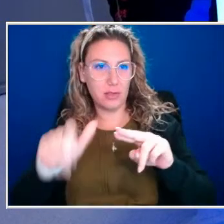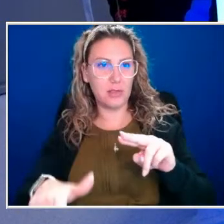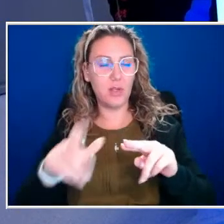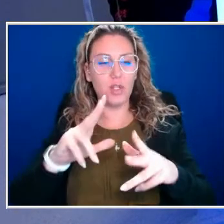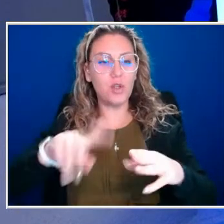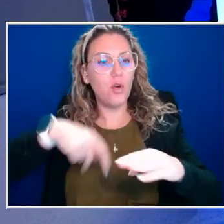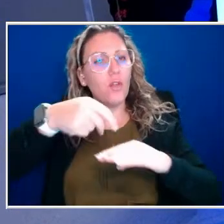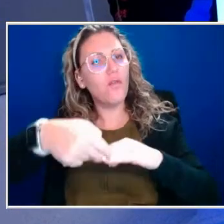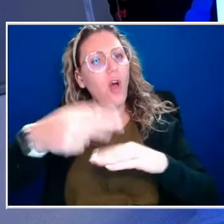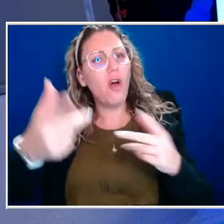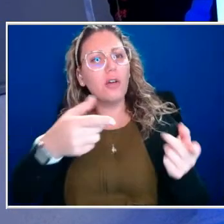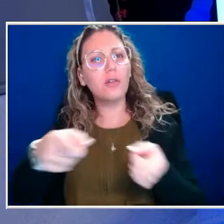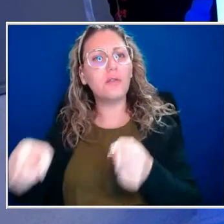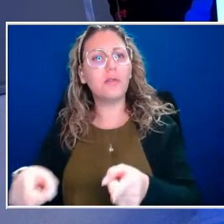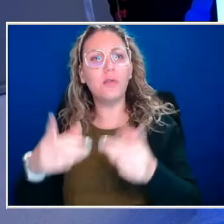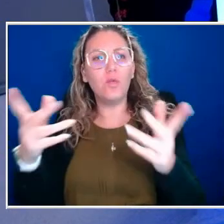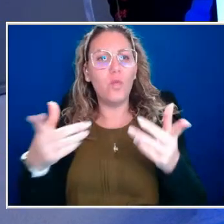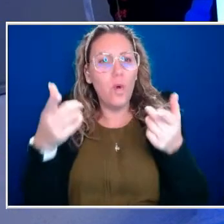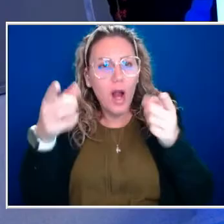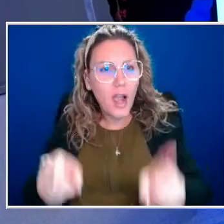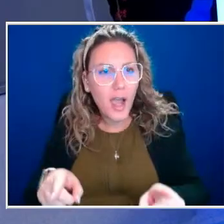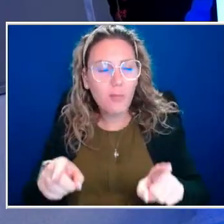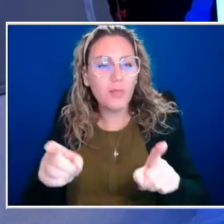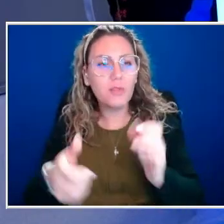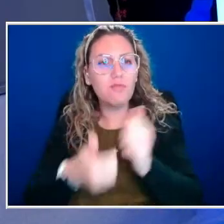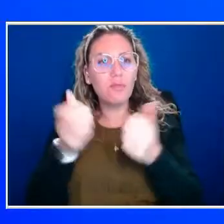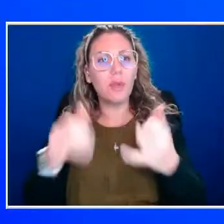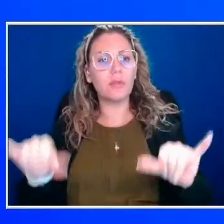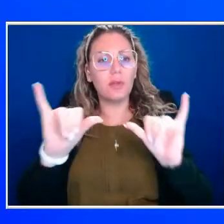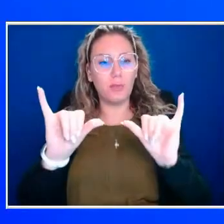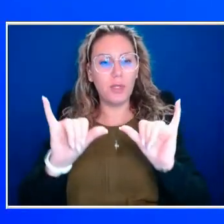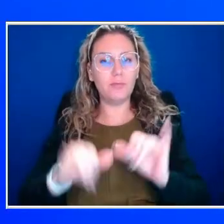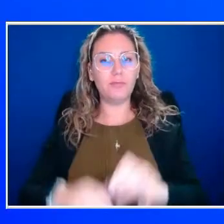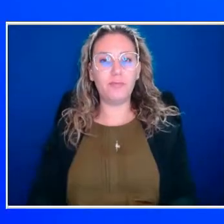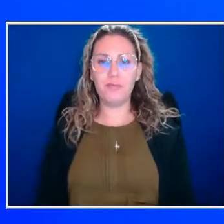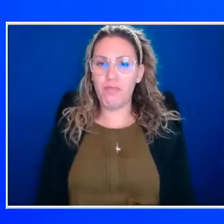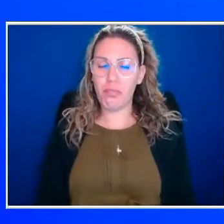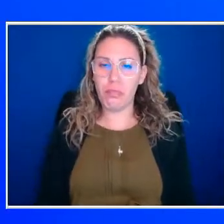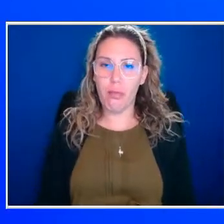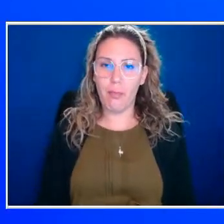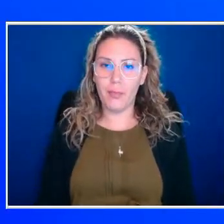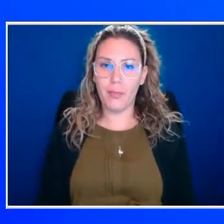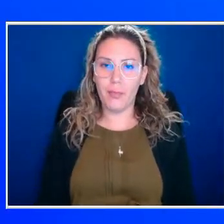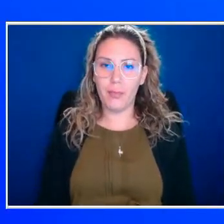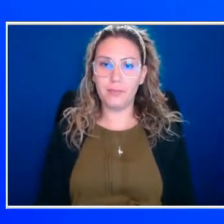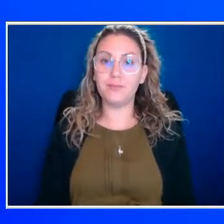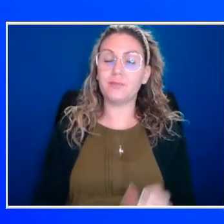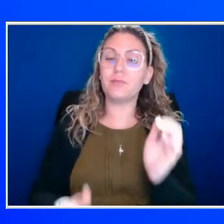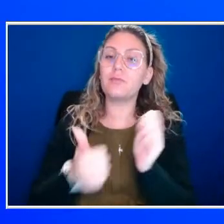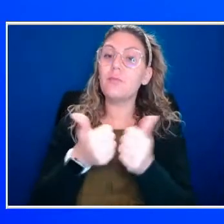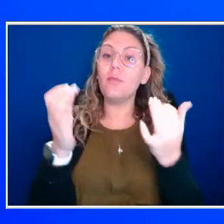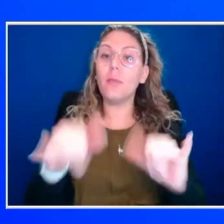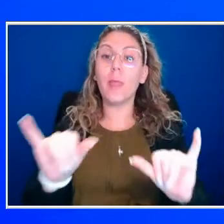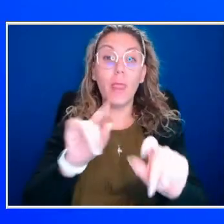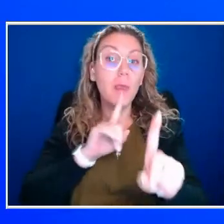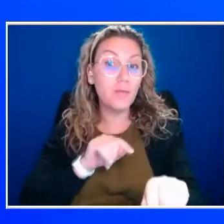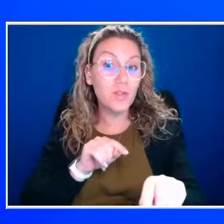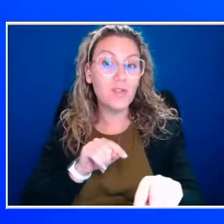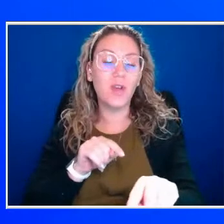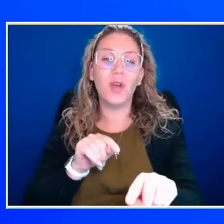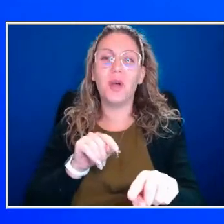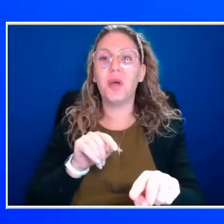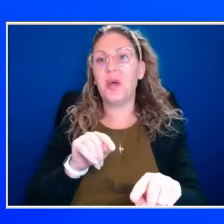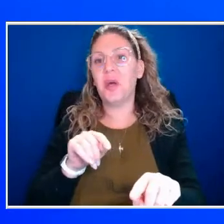injuries resulting in most commonly? Yeah, so the most common result of a fall is bruising